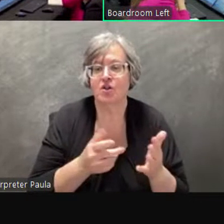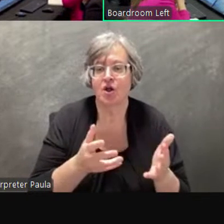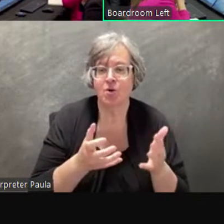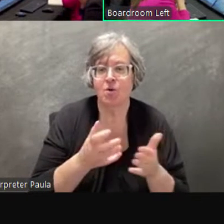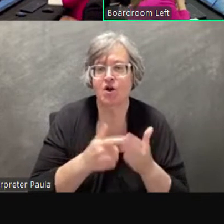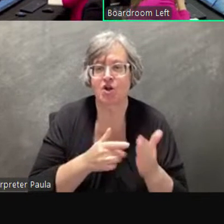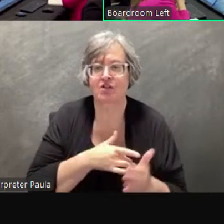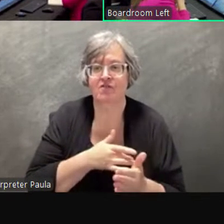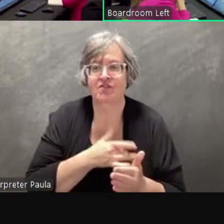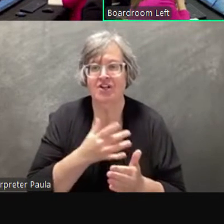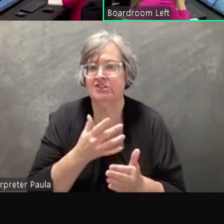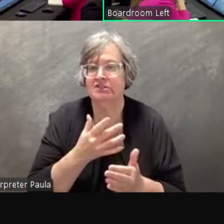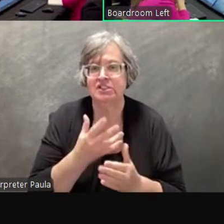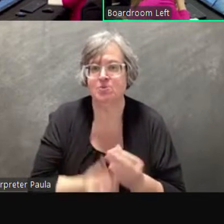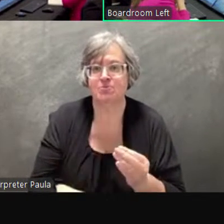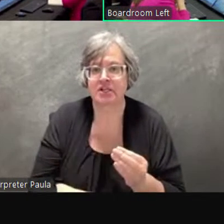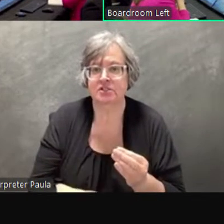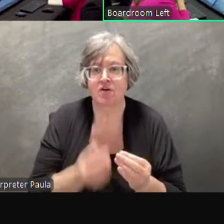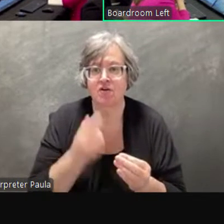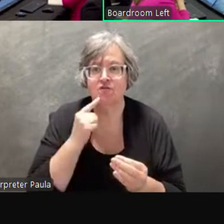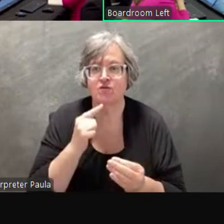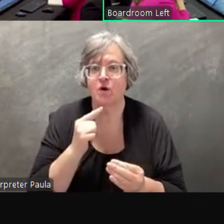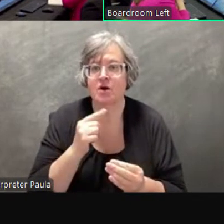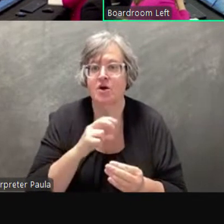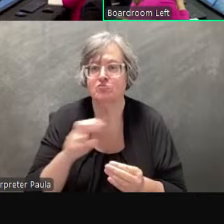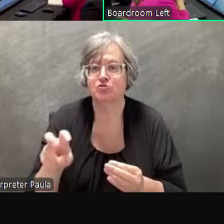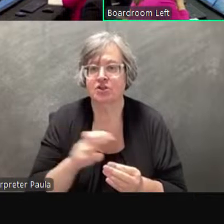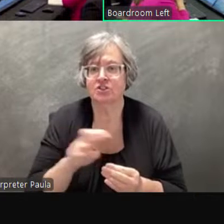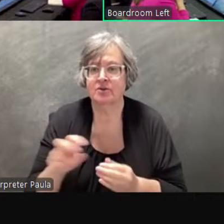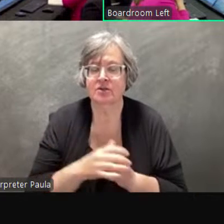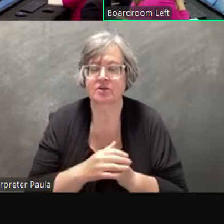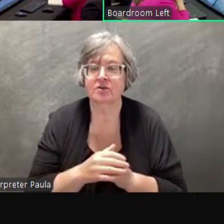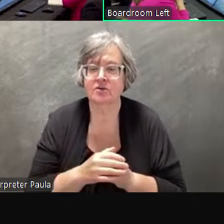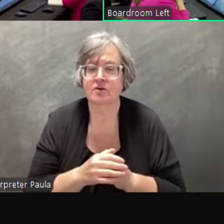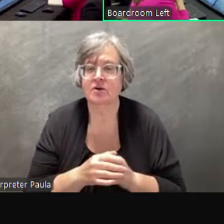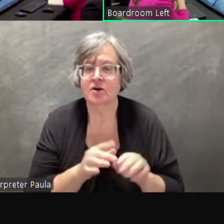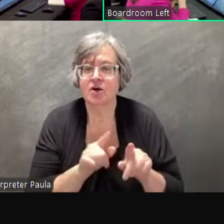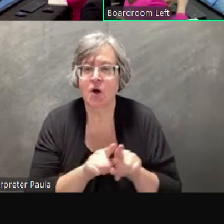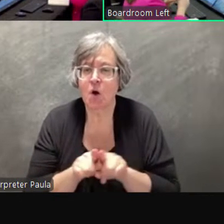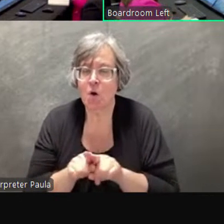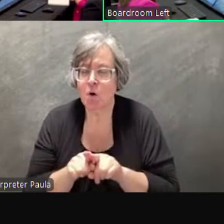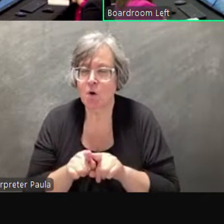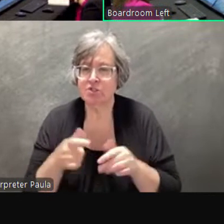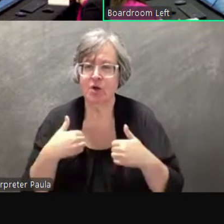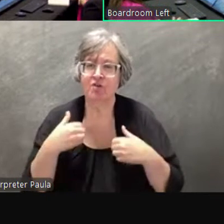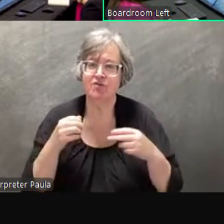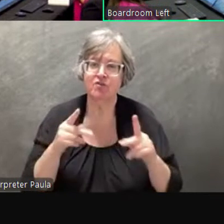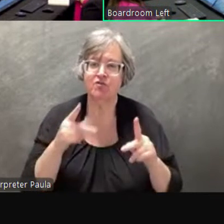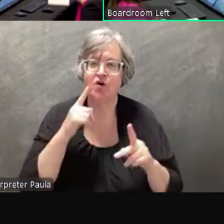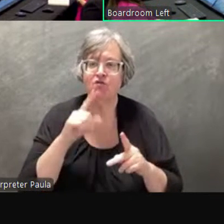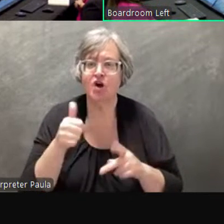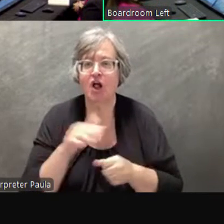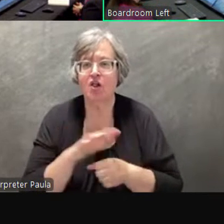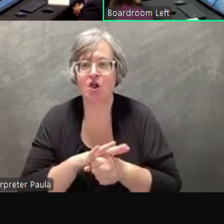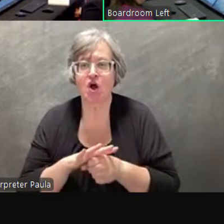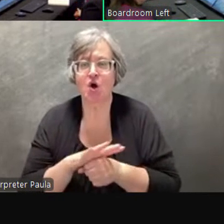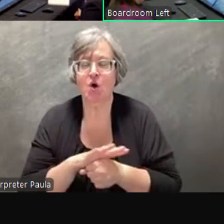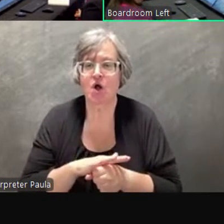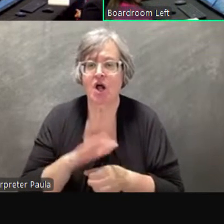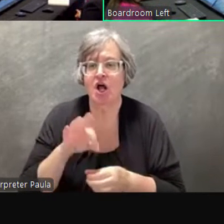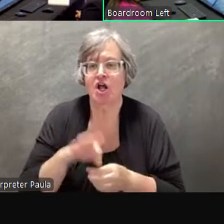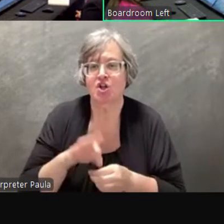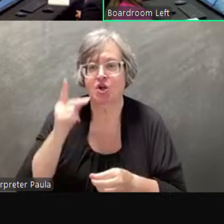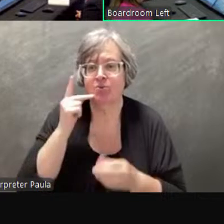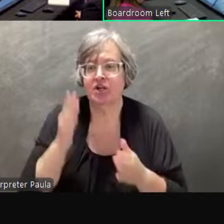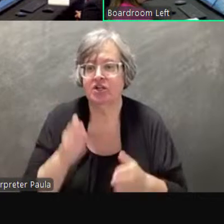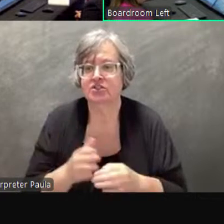is missing in public transit. They also have been an opportunity for other local elected officials to weigh in